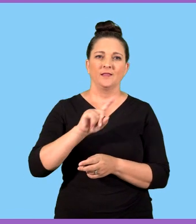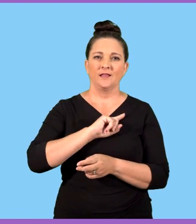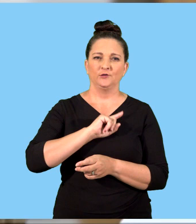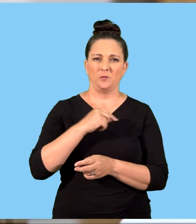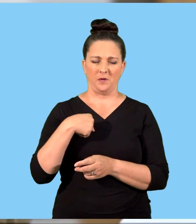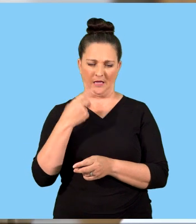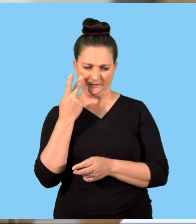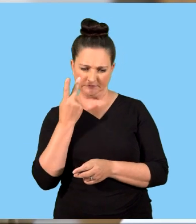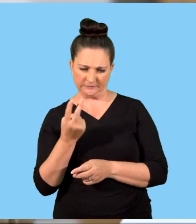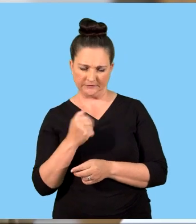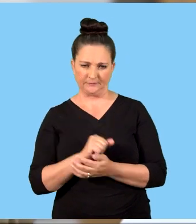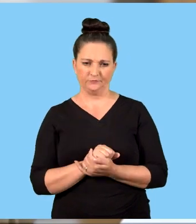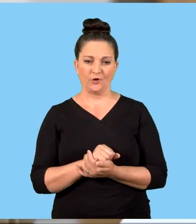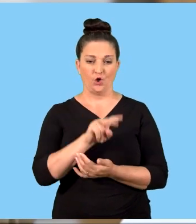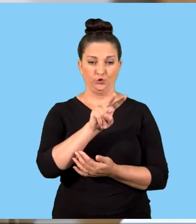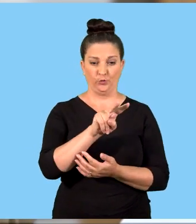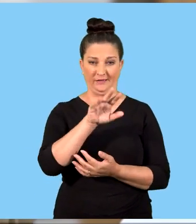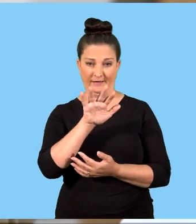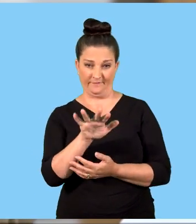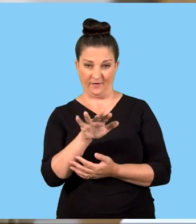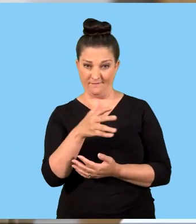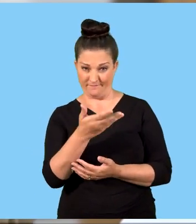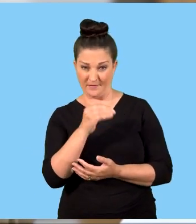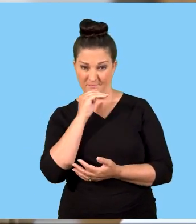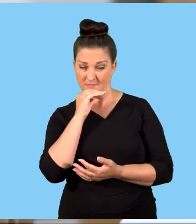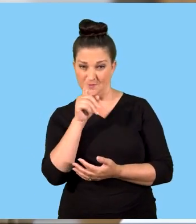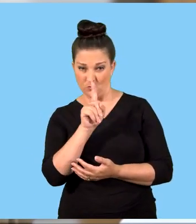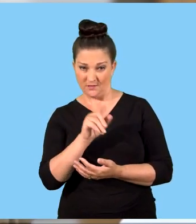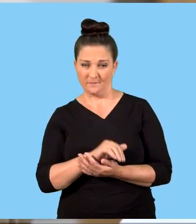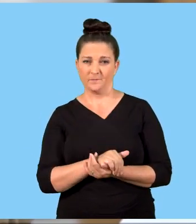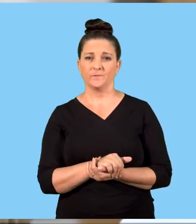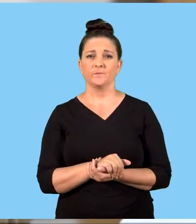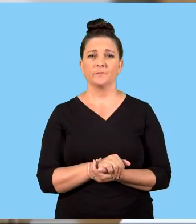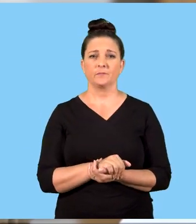I realize that the 25 here means there's 25